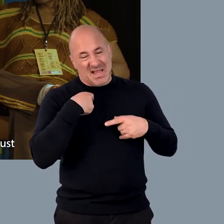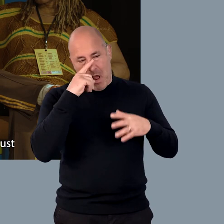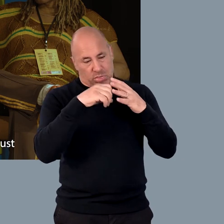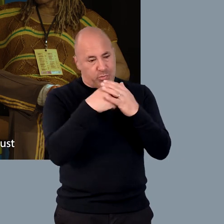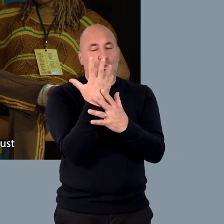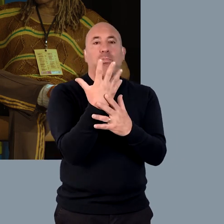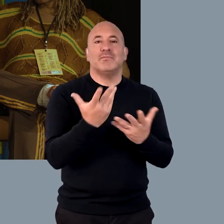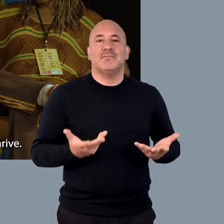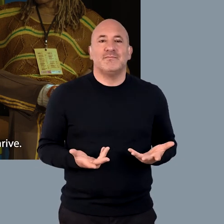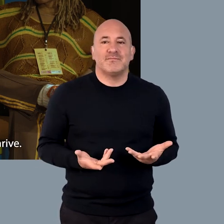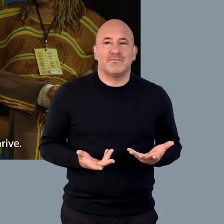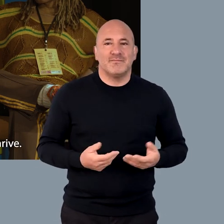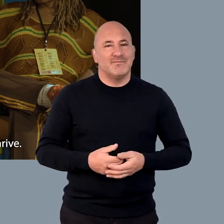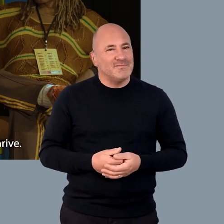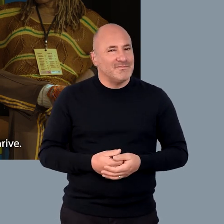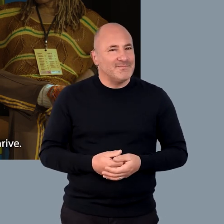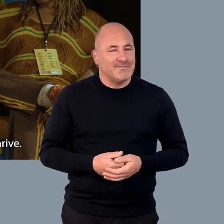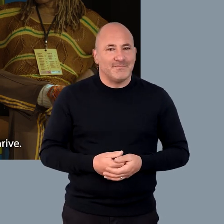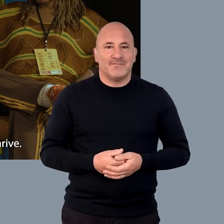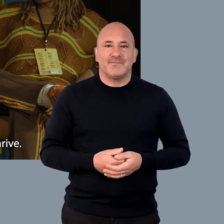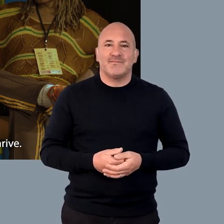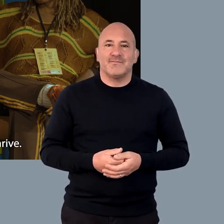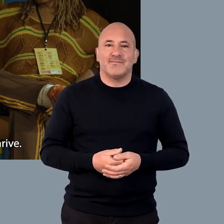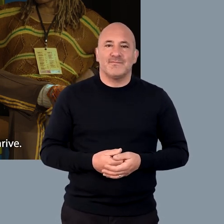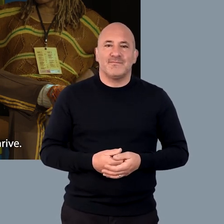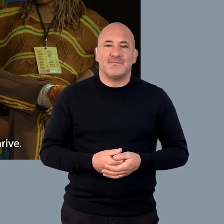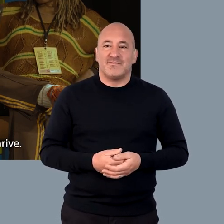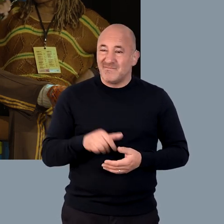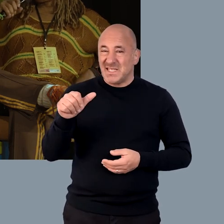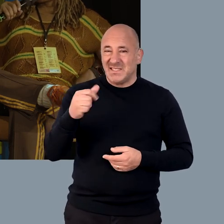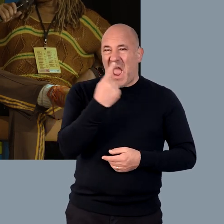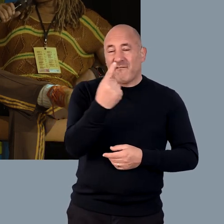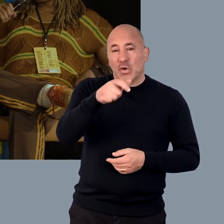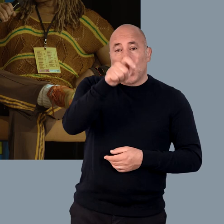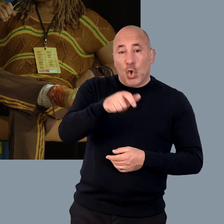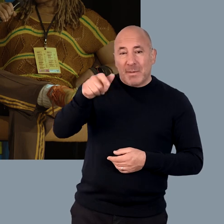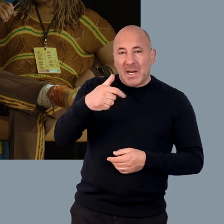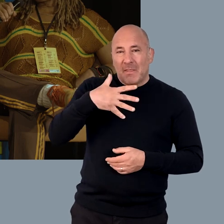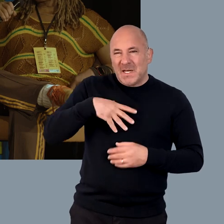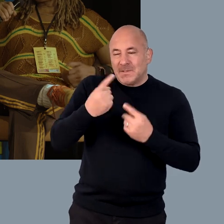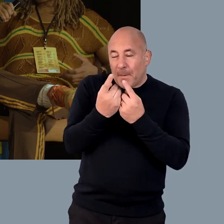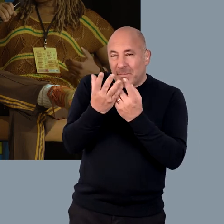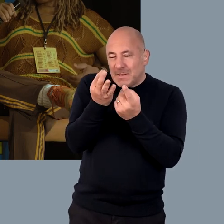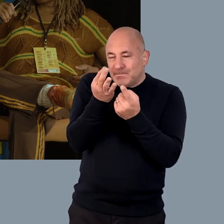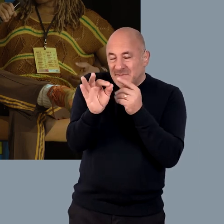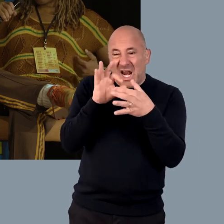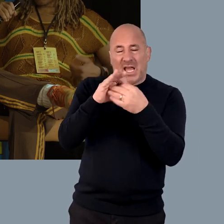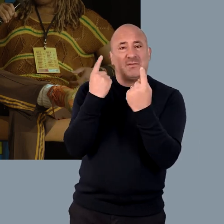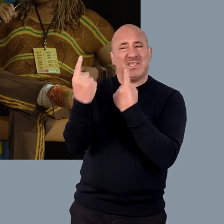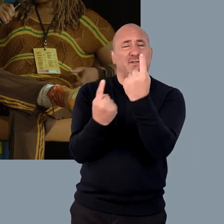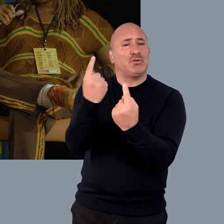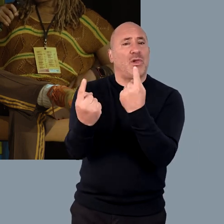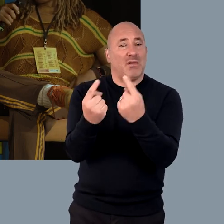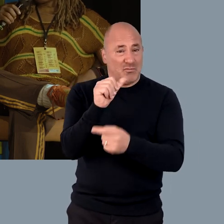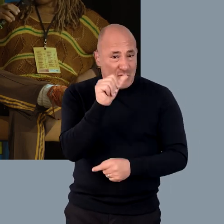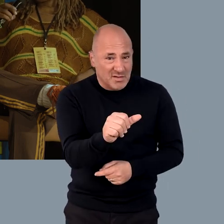characteristic But it's just what you need as a human to be able to thrive And every human needs something that's specific to